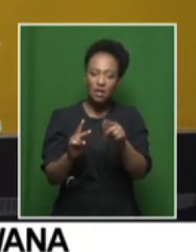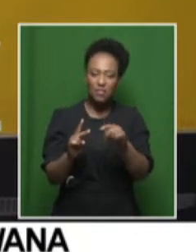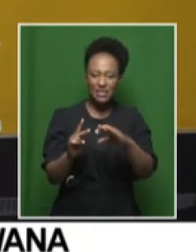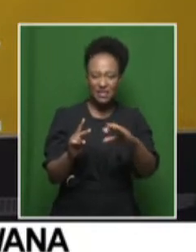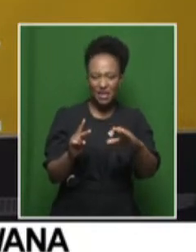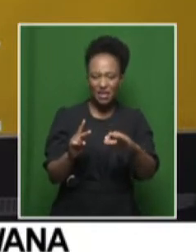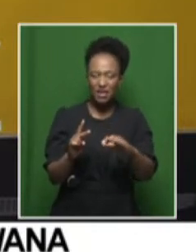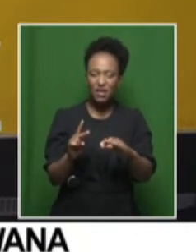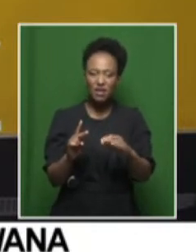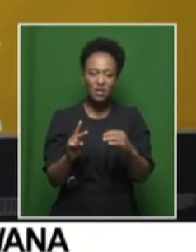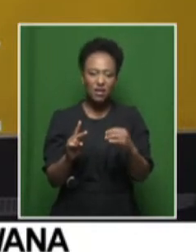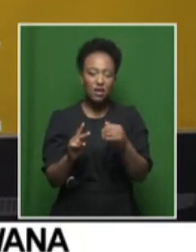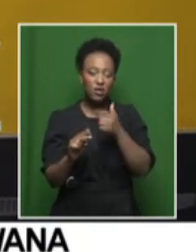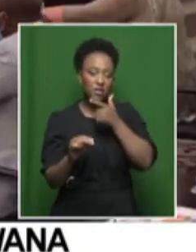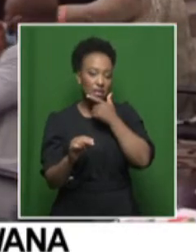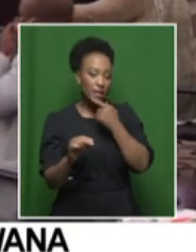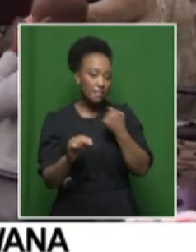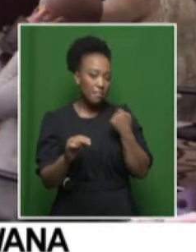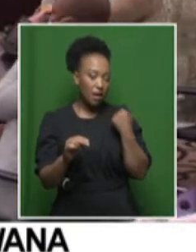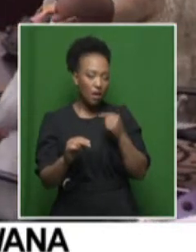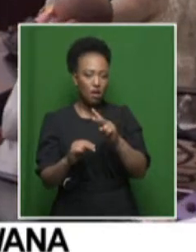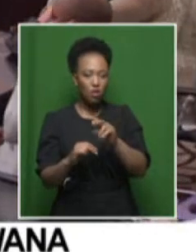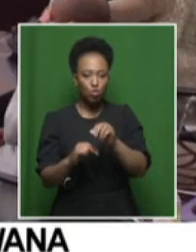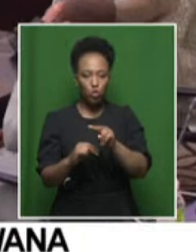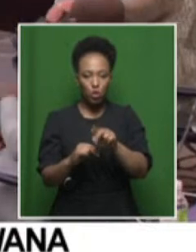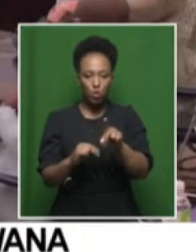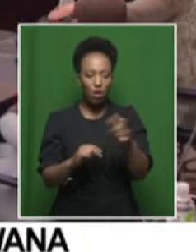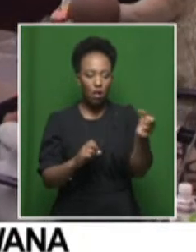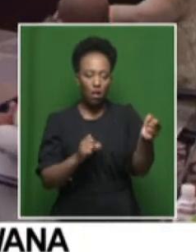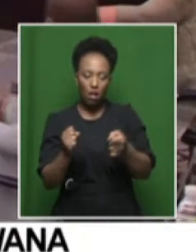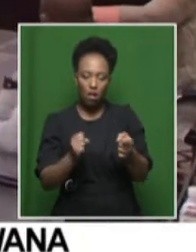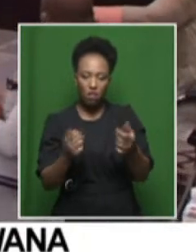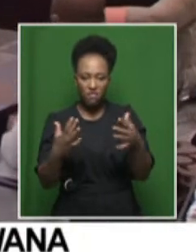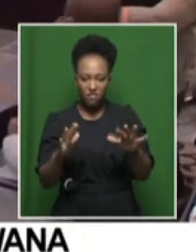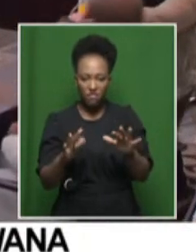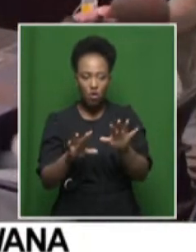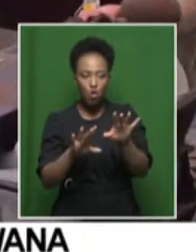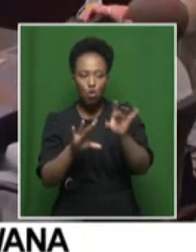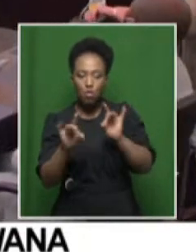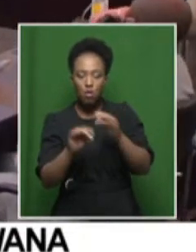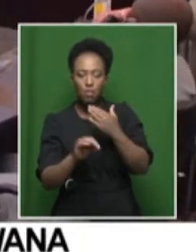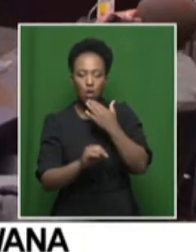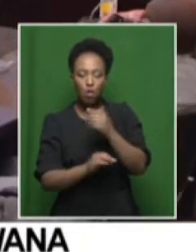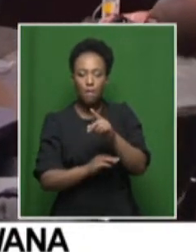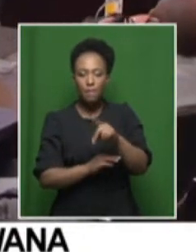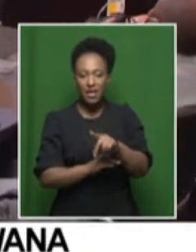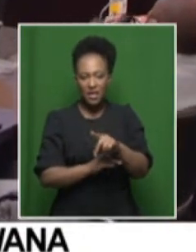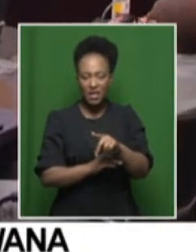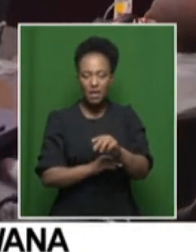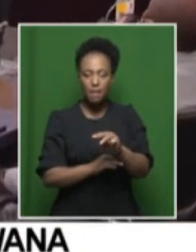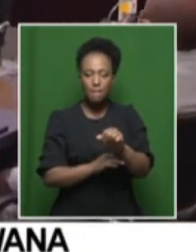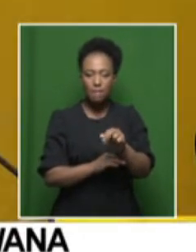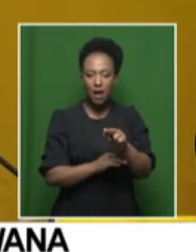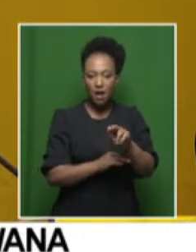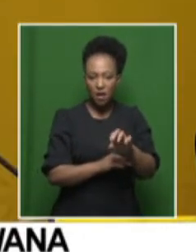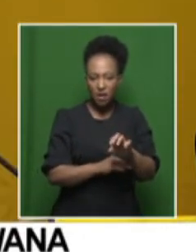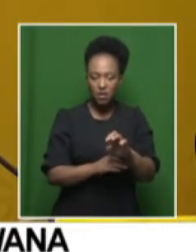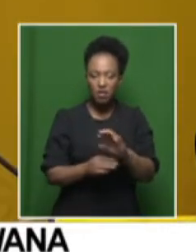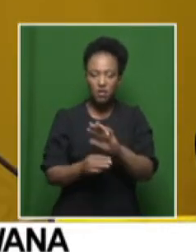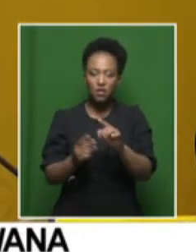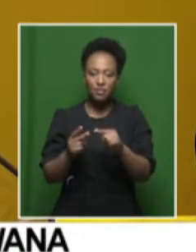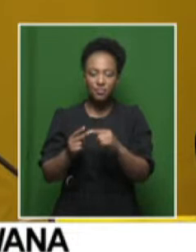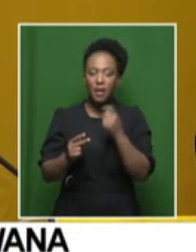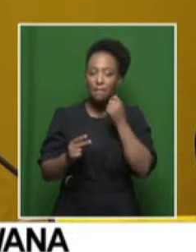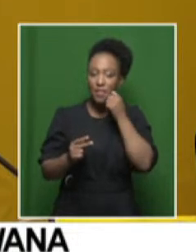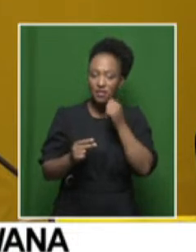the 10th of December 2021 by the nominations of Ms. P. Marais and Mr.